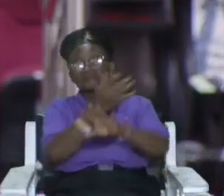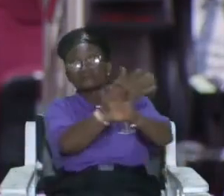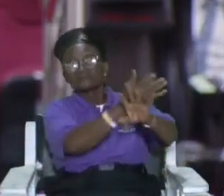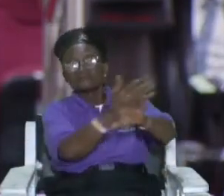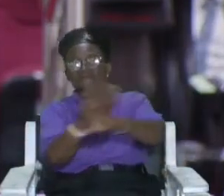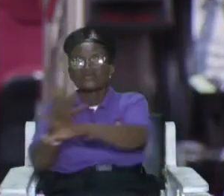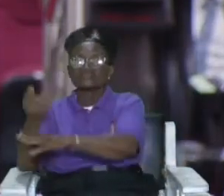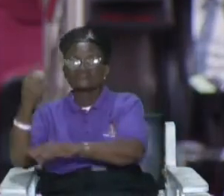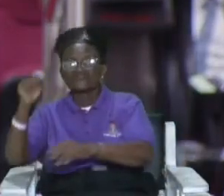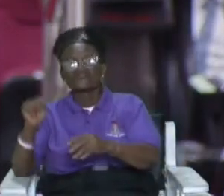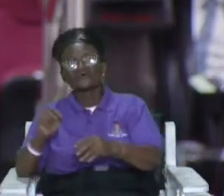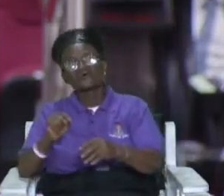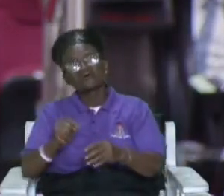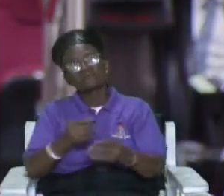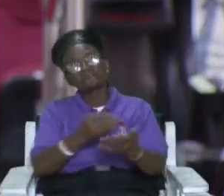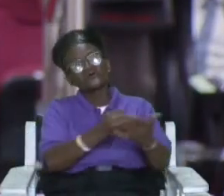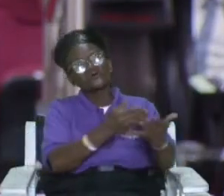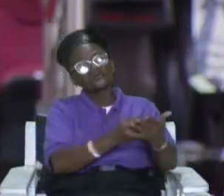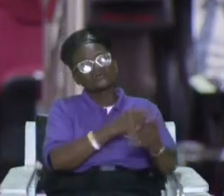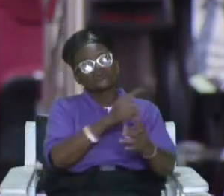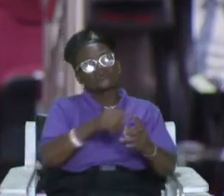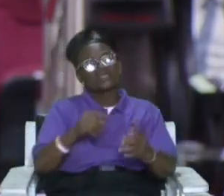And when he asked for alms,